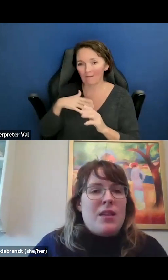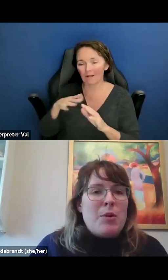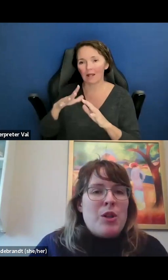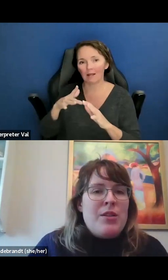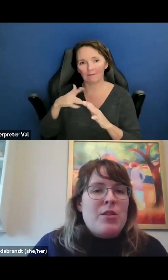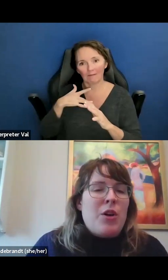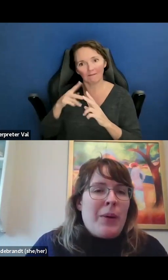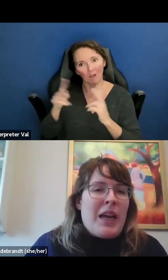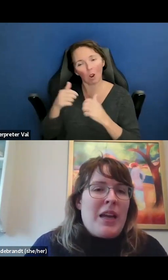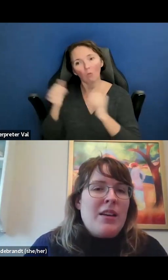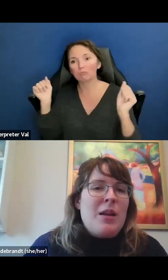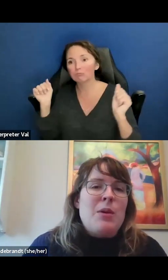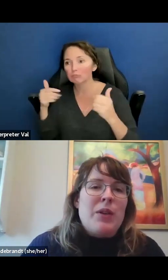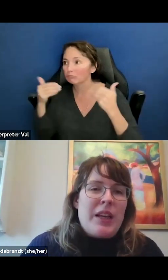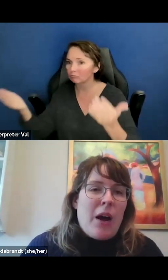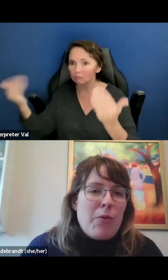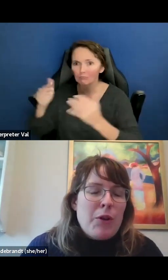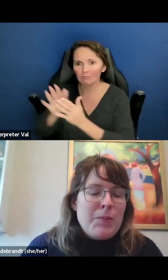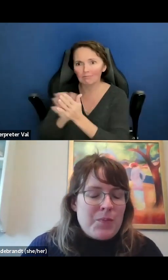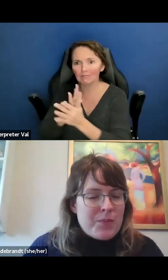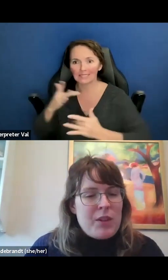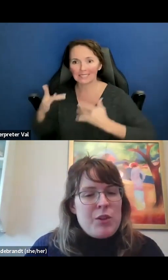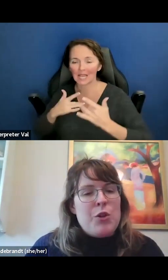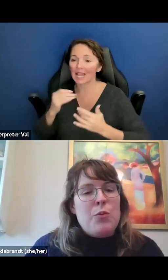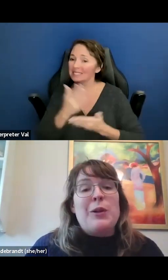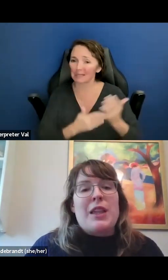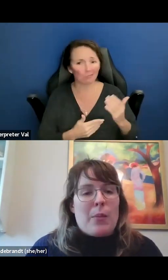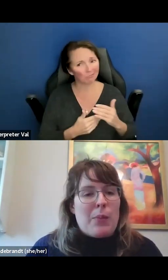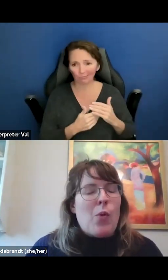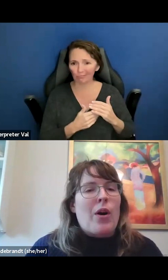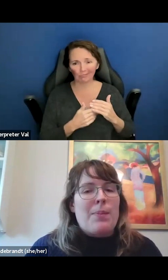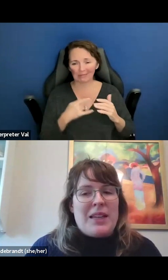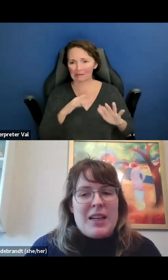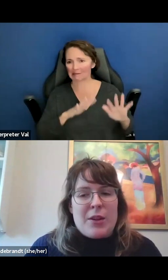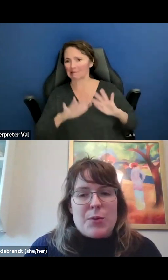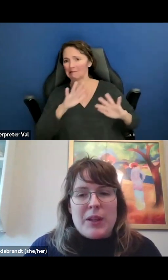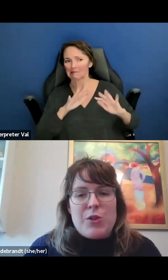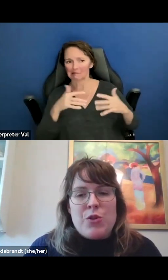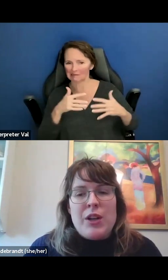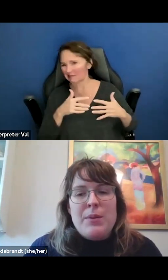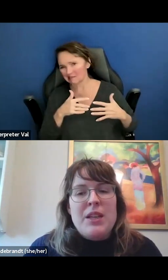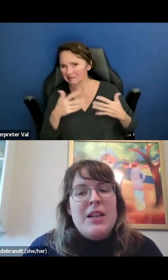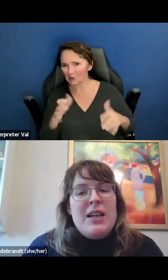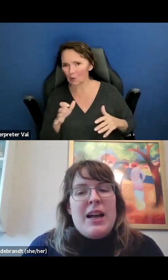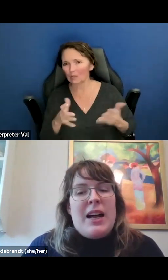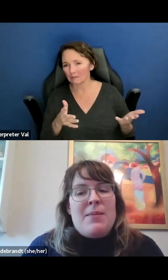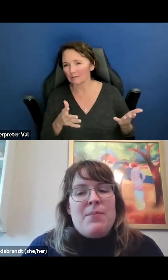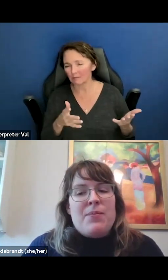making assumptions going in can be really helpful to building that rapport and maintaining those